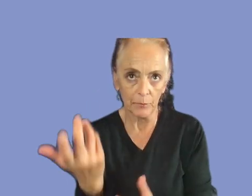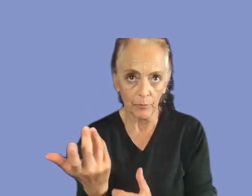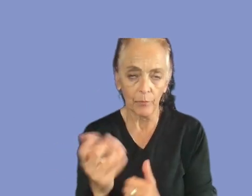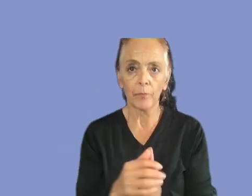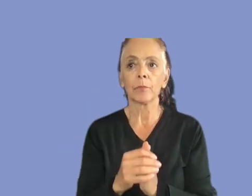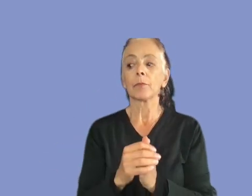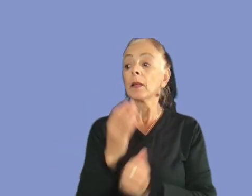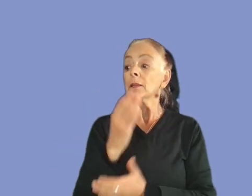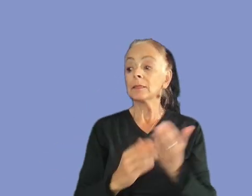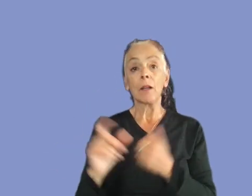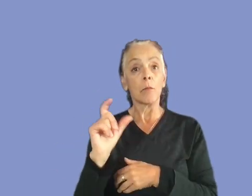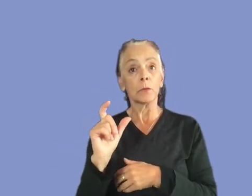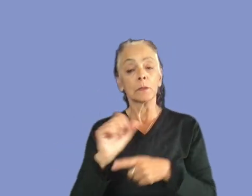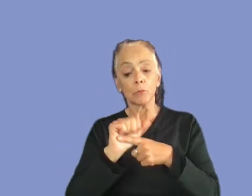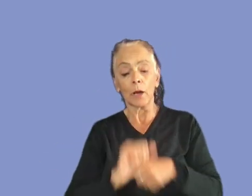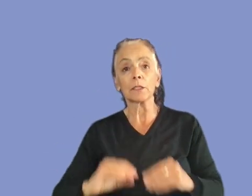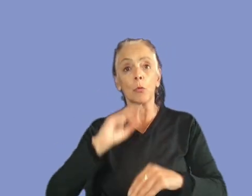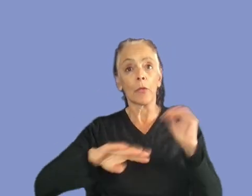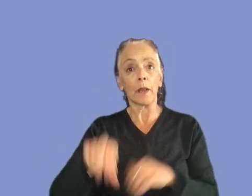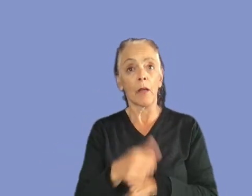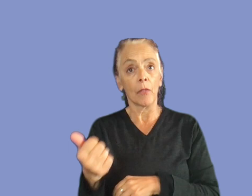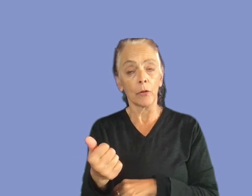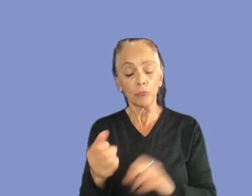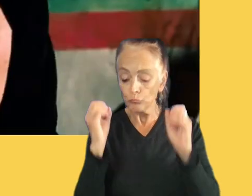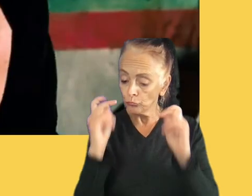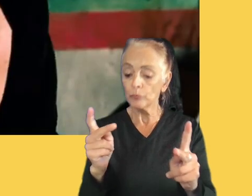Some Muslims practice more than others, and that's okay.